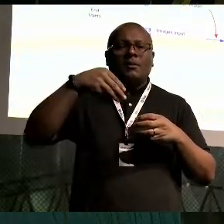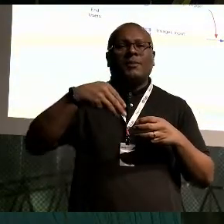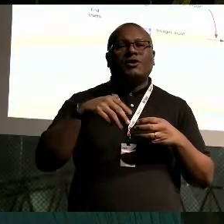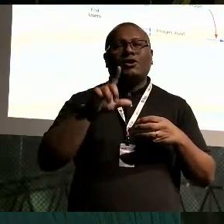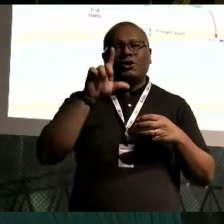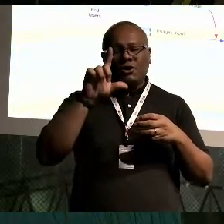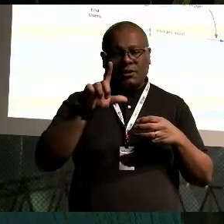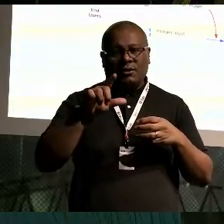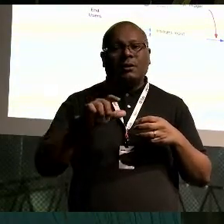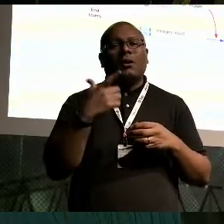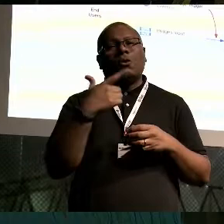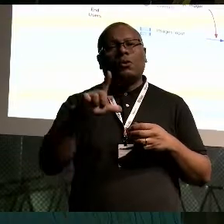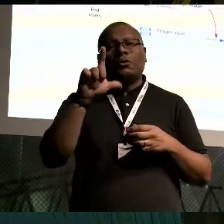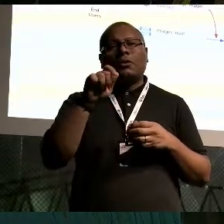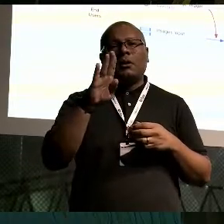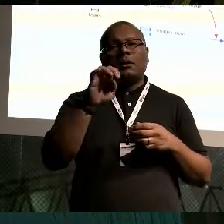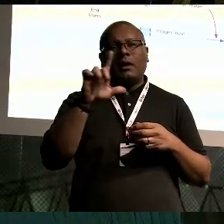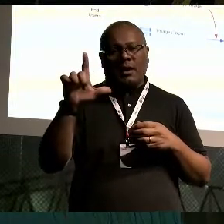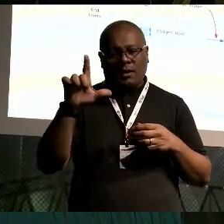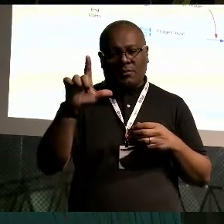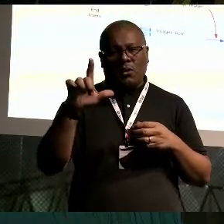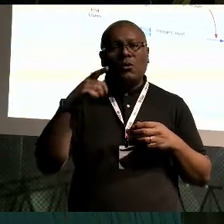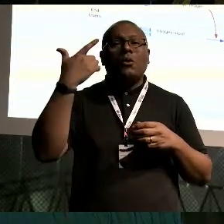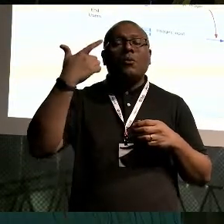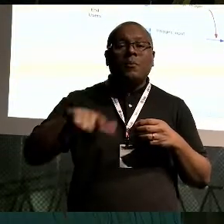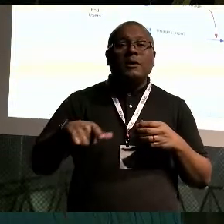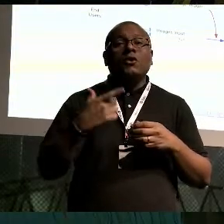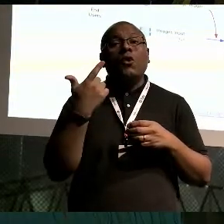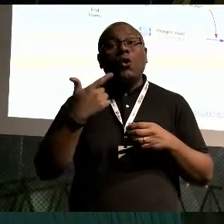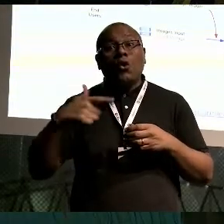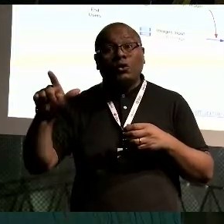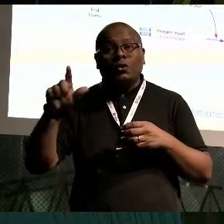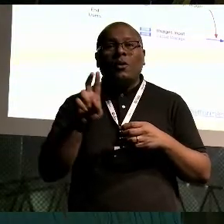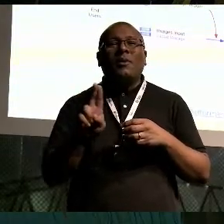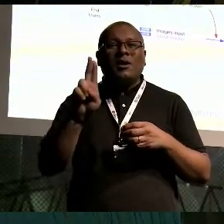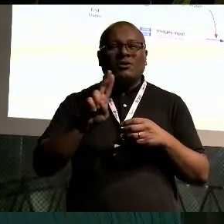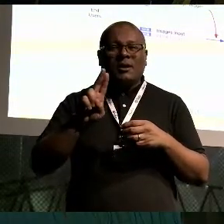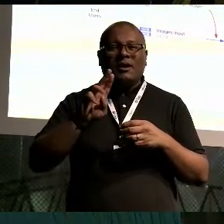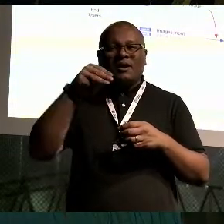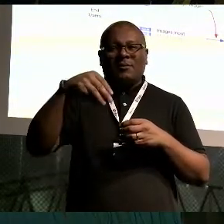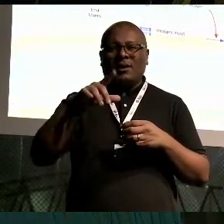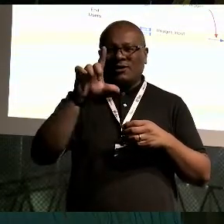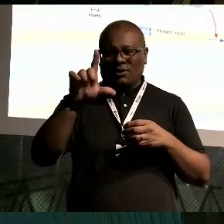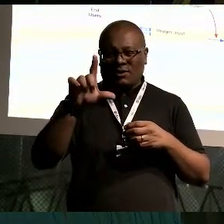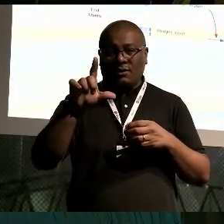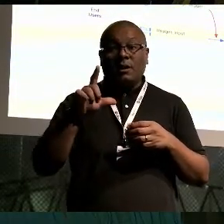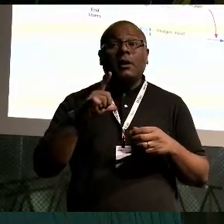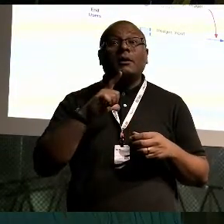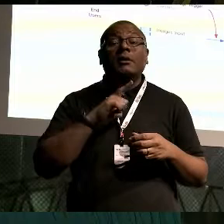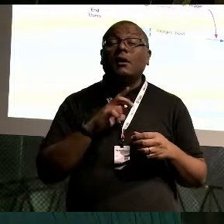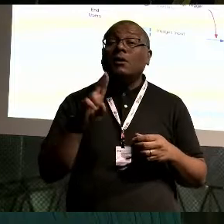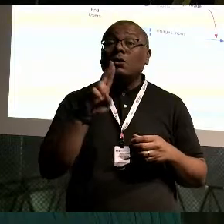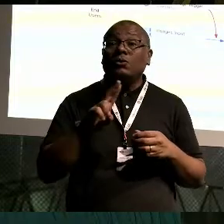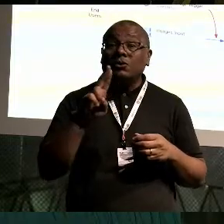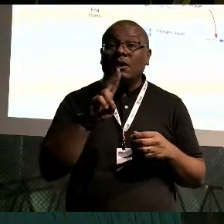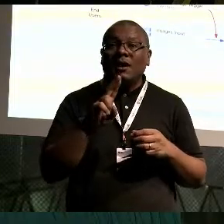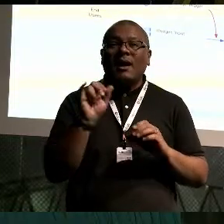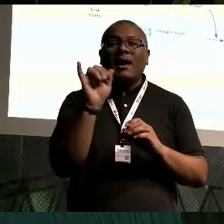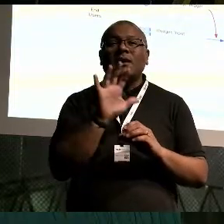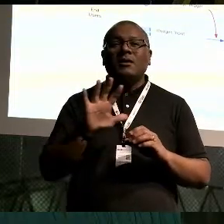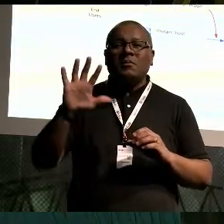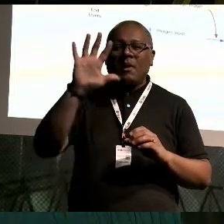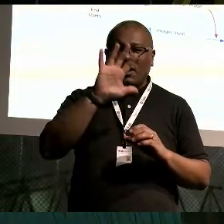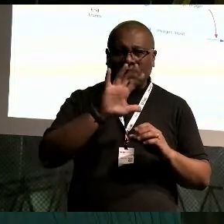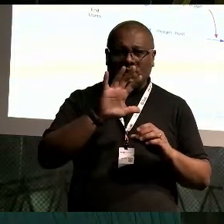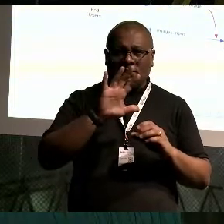Then the labeler extracts the labels from the images using, again, machine learning. The resizer resizes the images to a